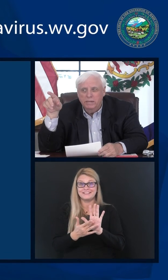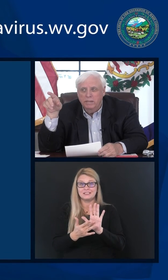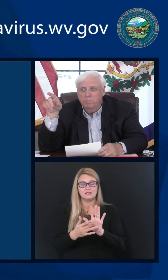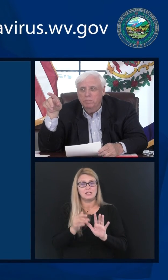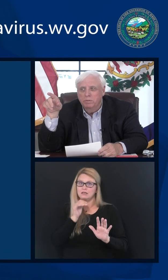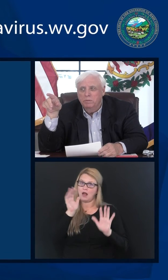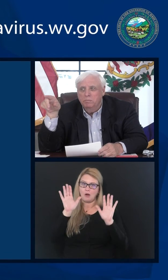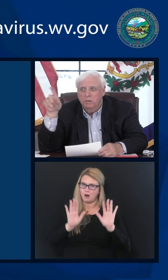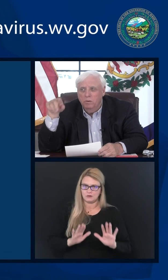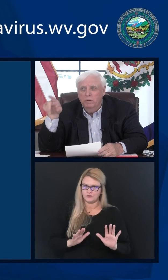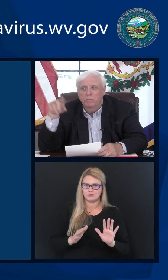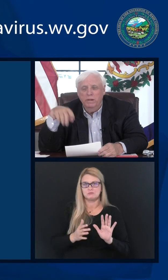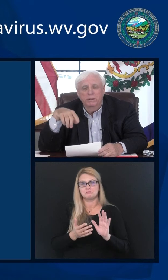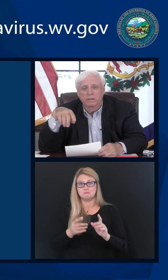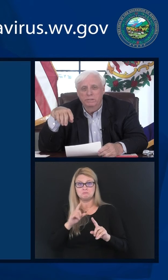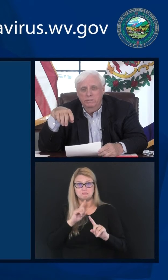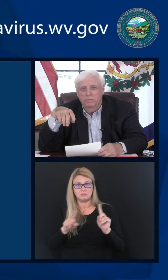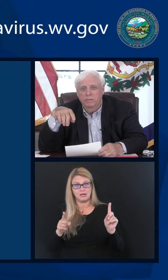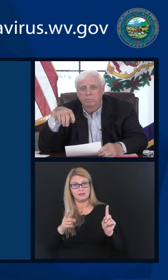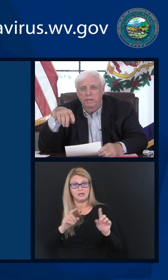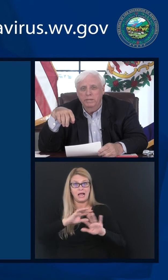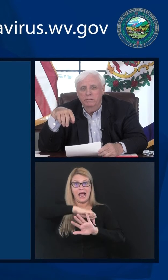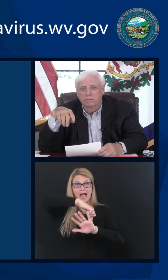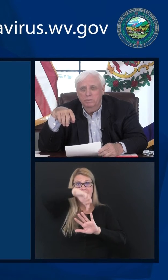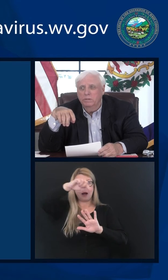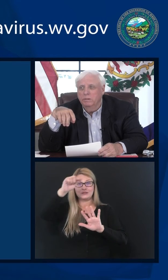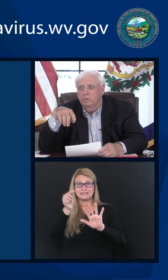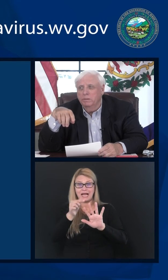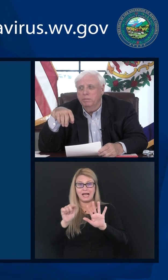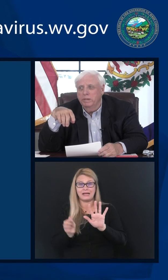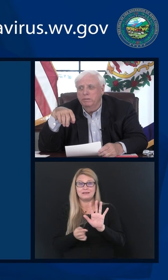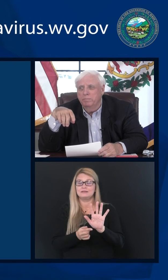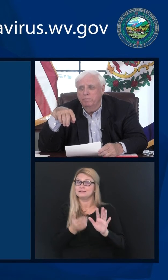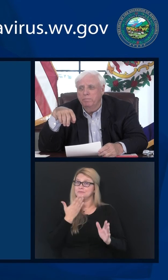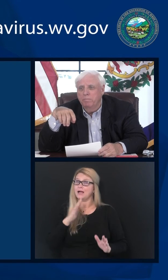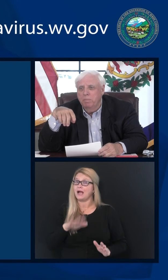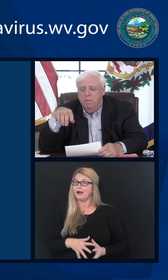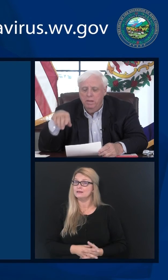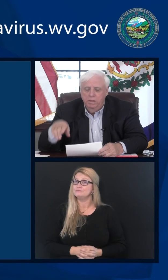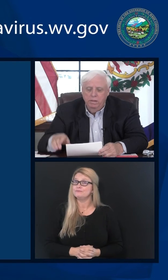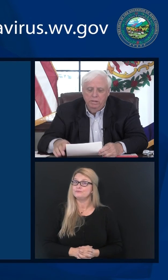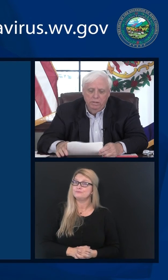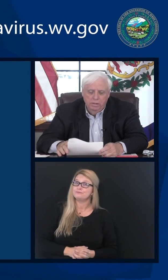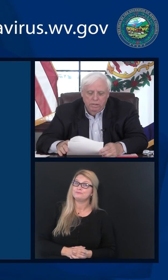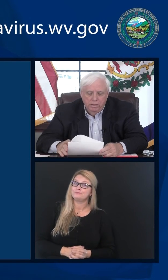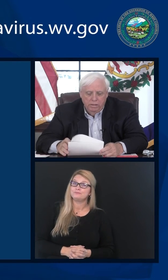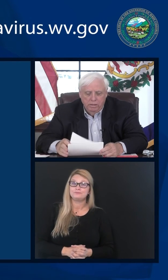great shape, but all the way around it is really bad, really, really bad.